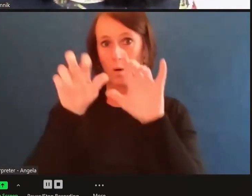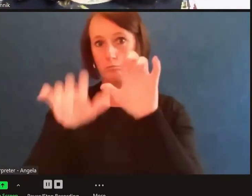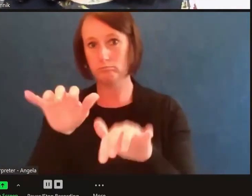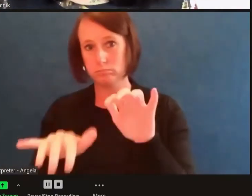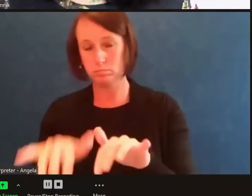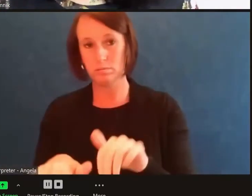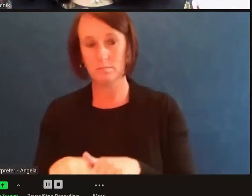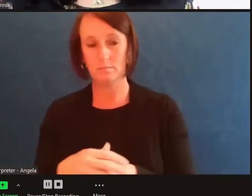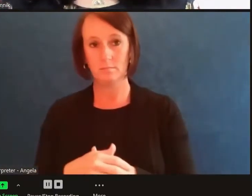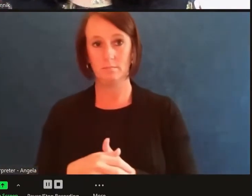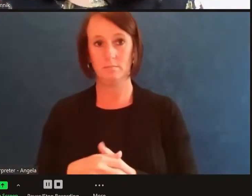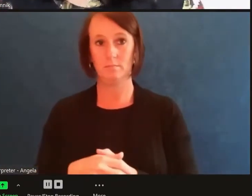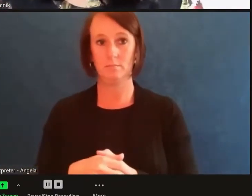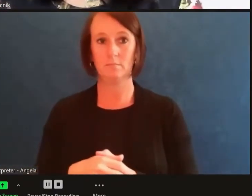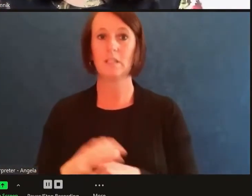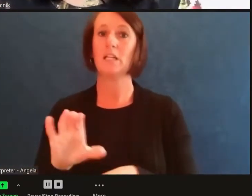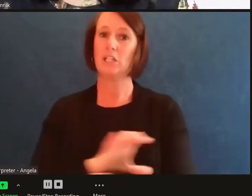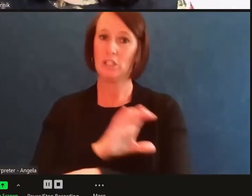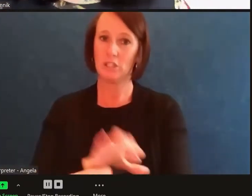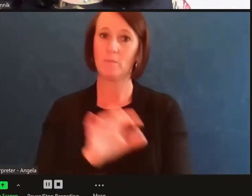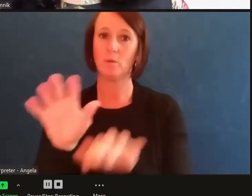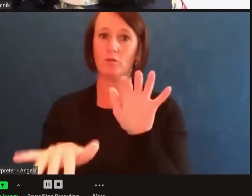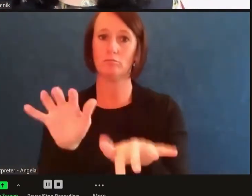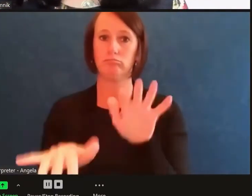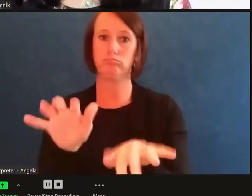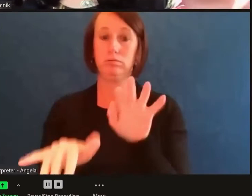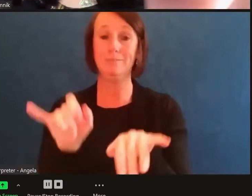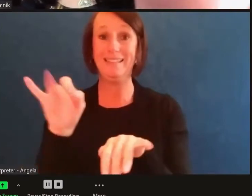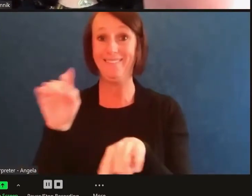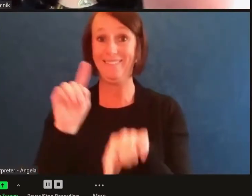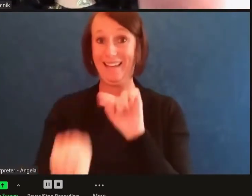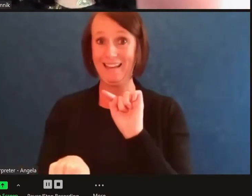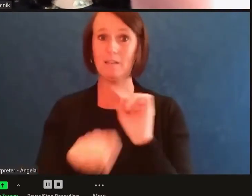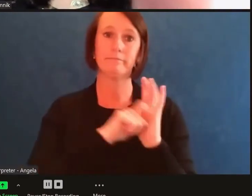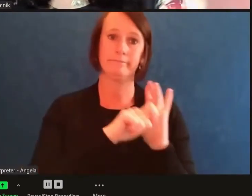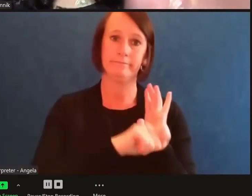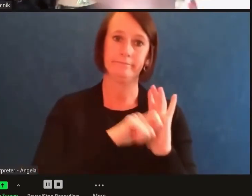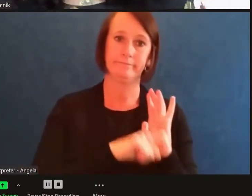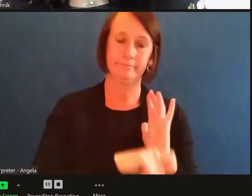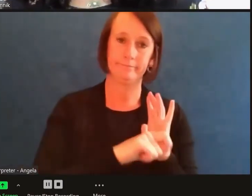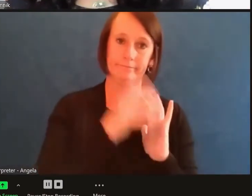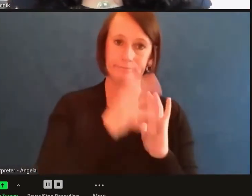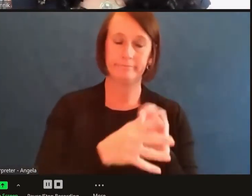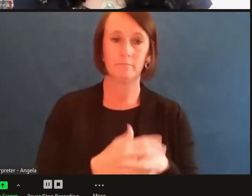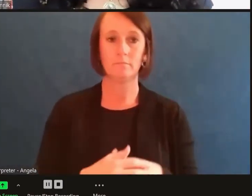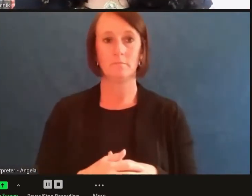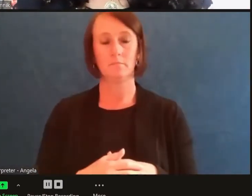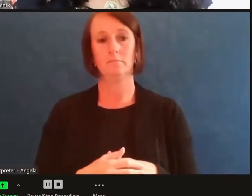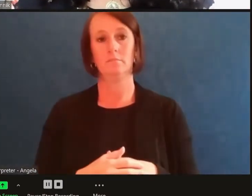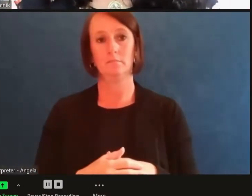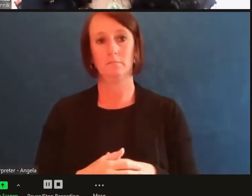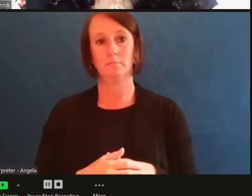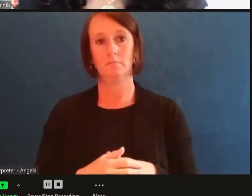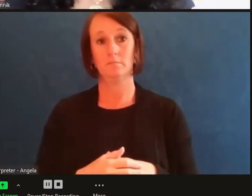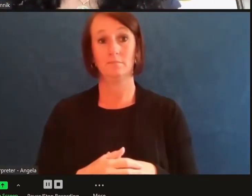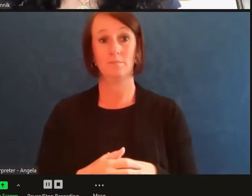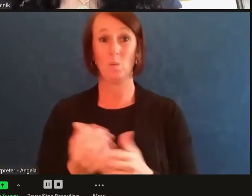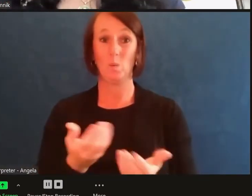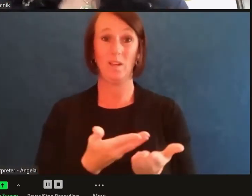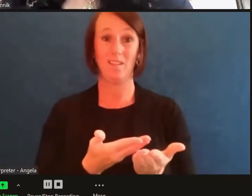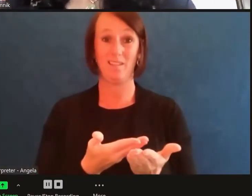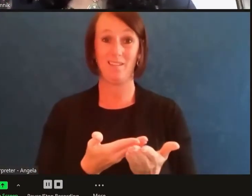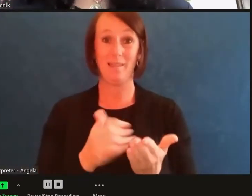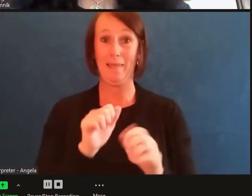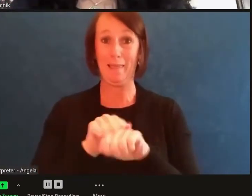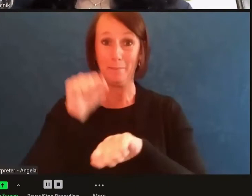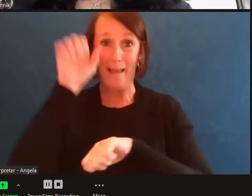exclusively with my computer unless I can't. So I have, when I was climbing Kilimanjaro, I can't bring a computer up. There's nowhere to